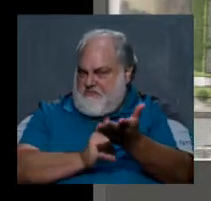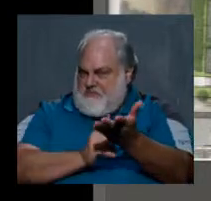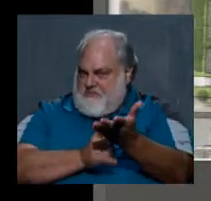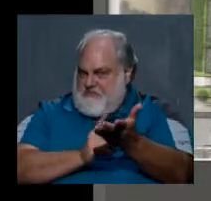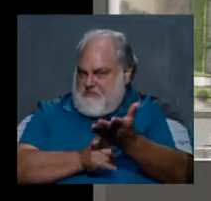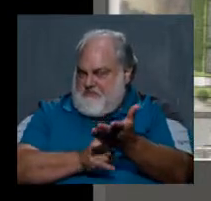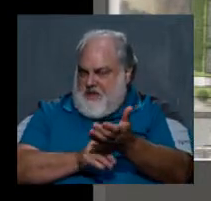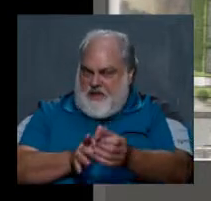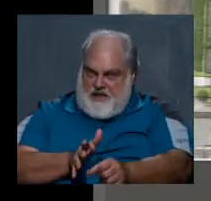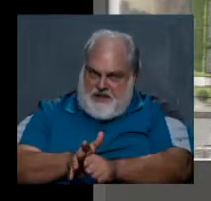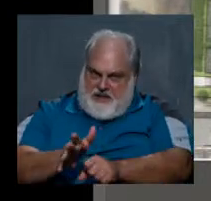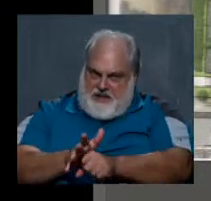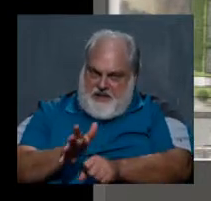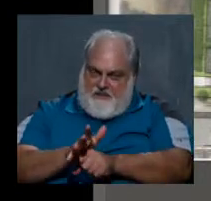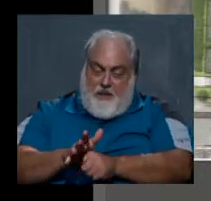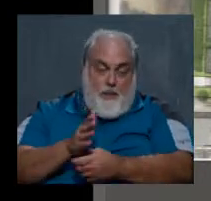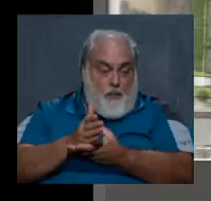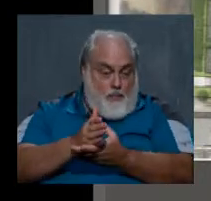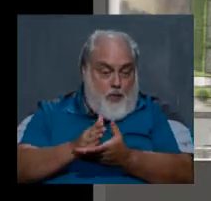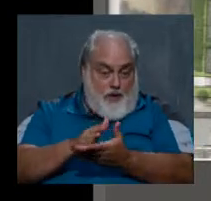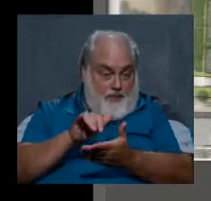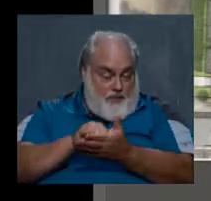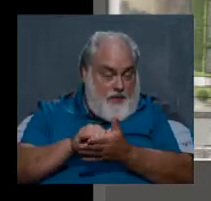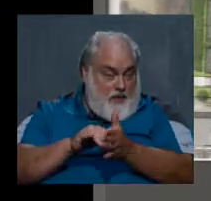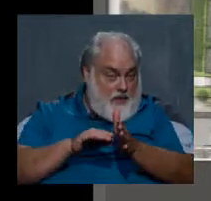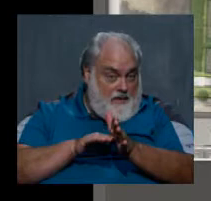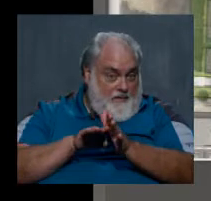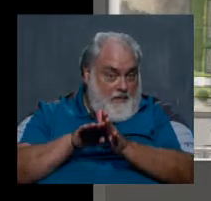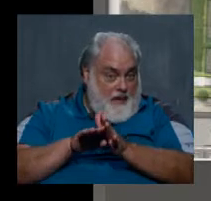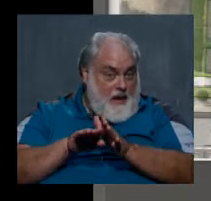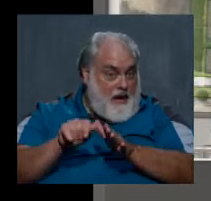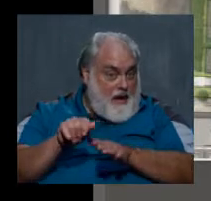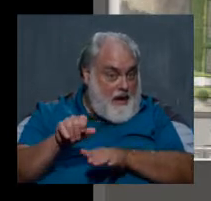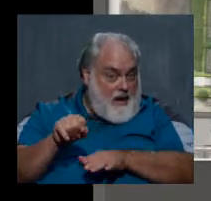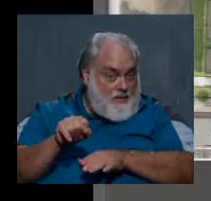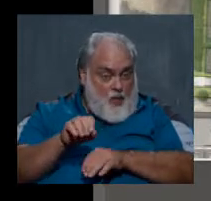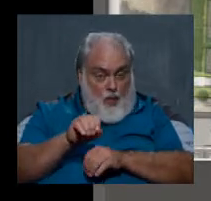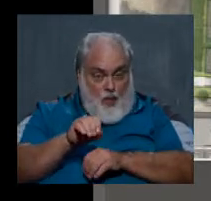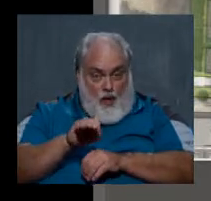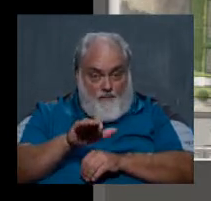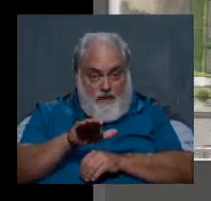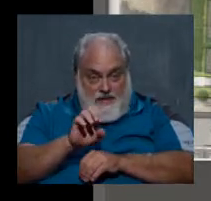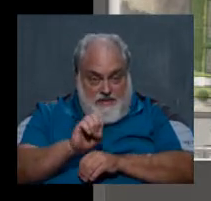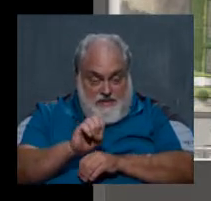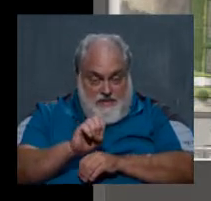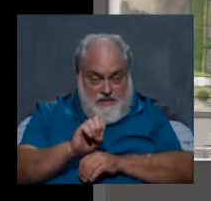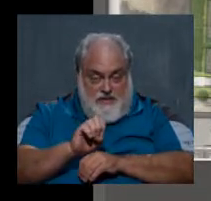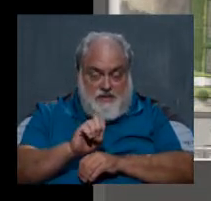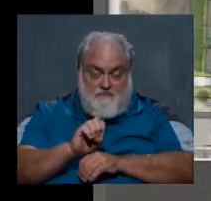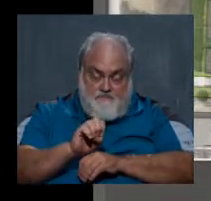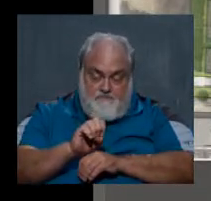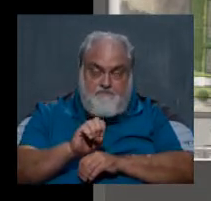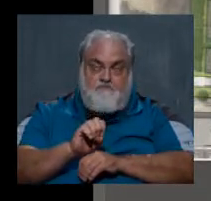bit. I think with part of this potentially being developed as office,